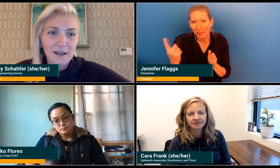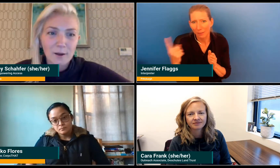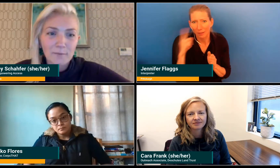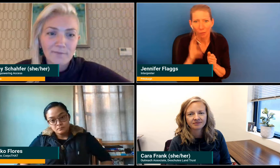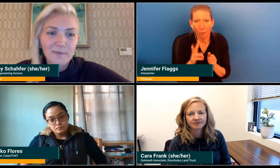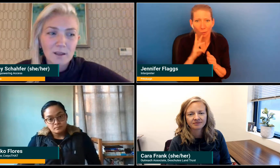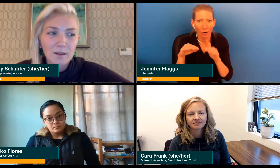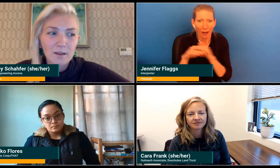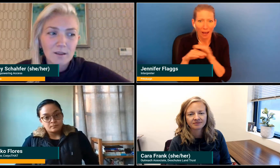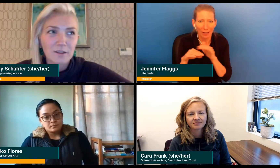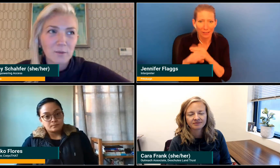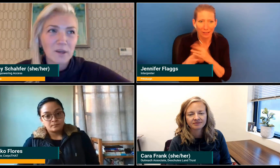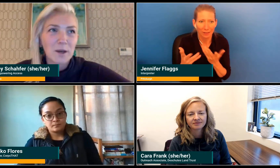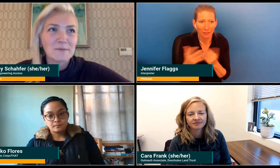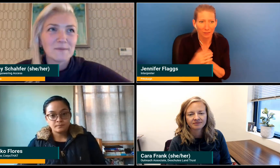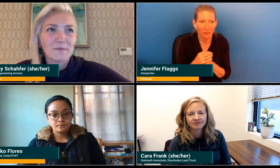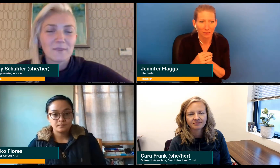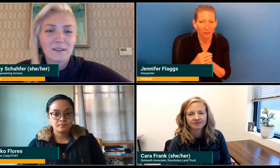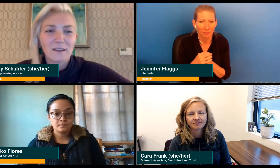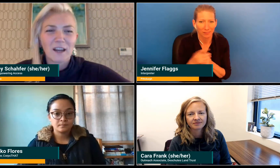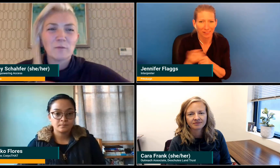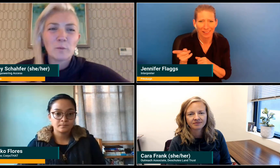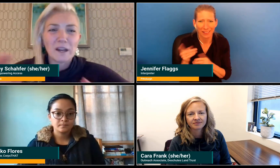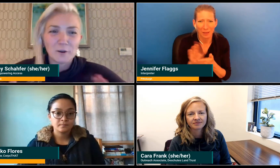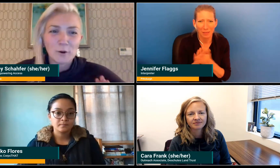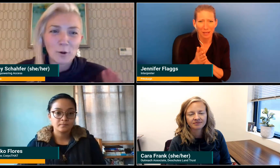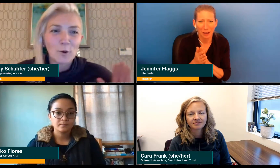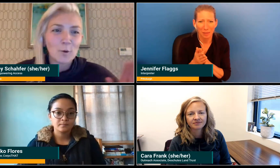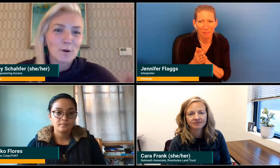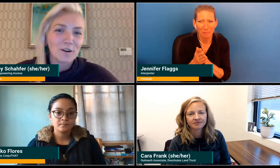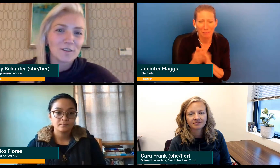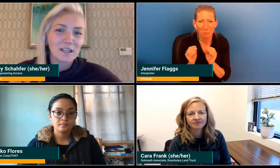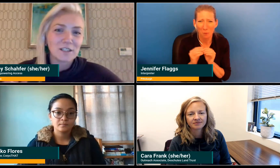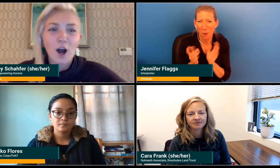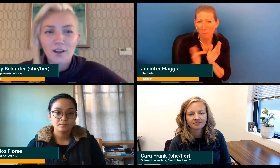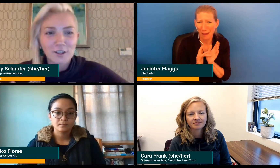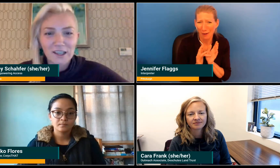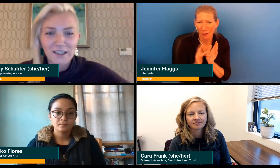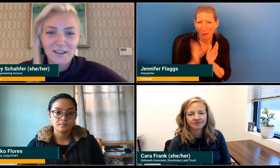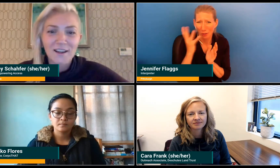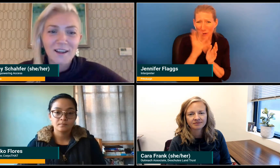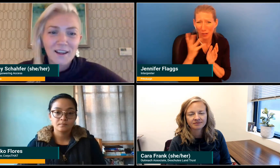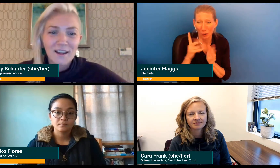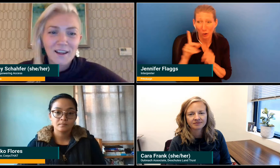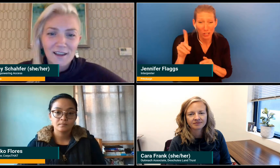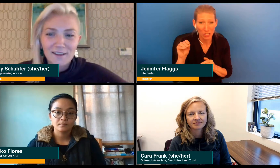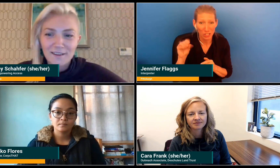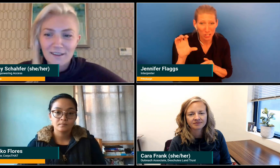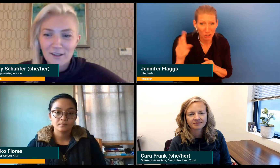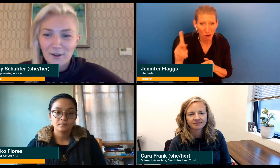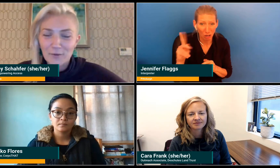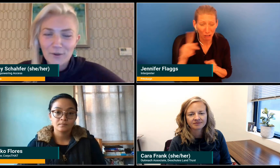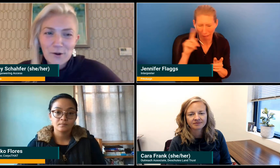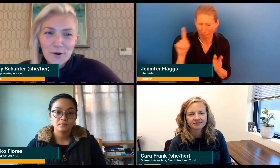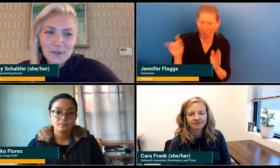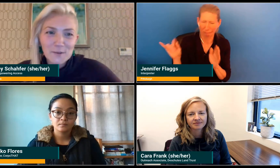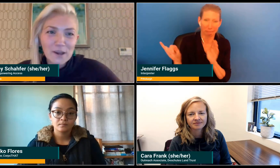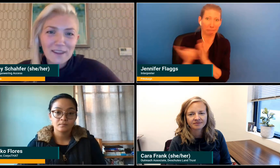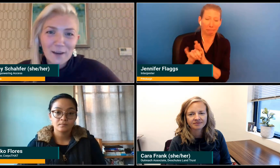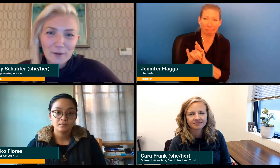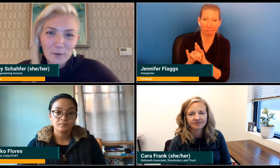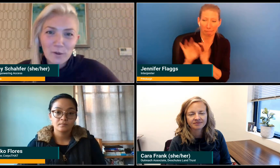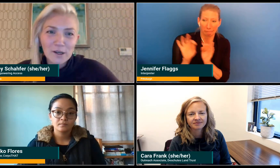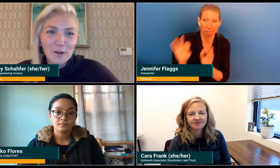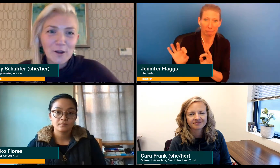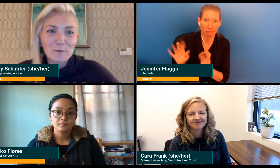access that they become kind of more medical or like dock looking. And, we don't always